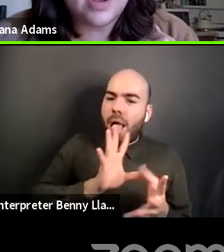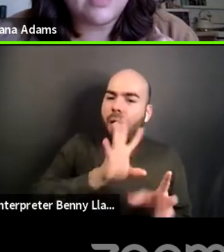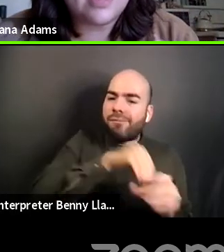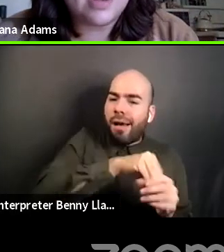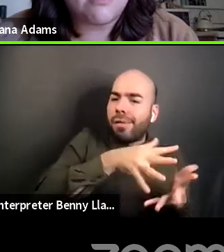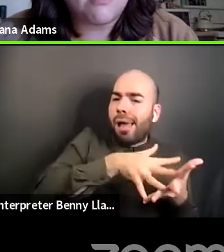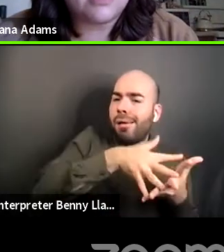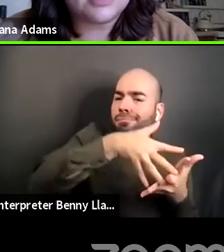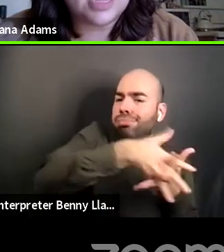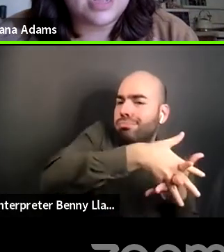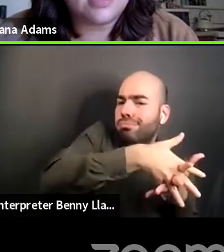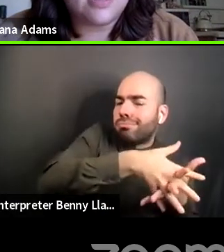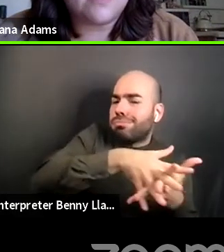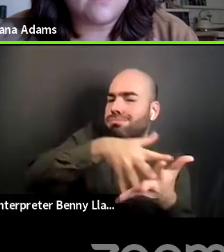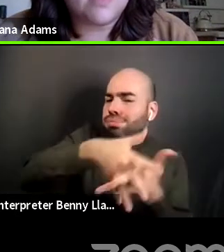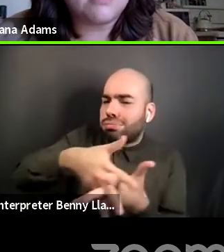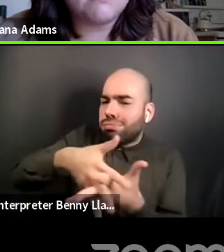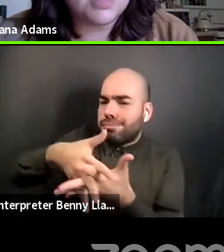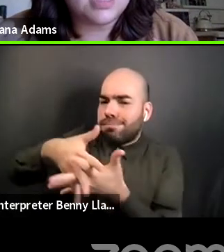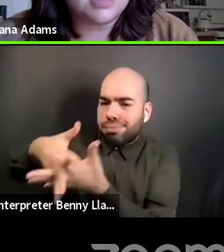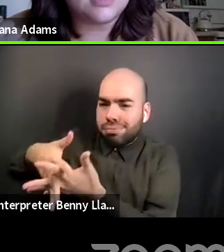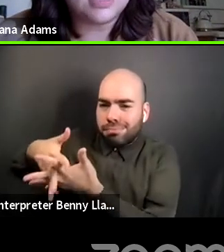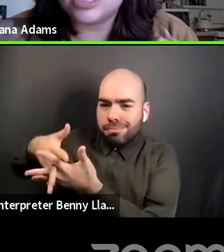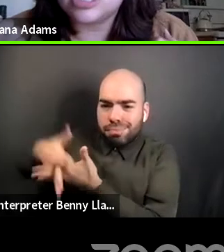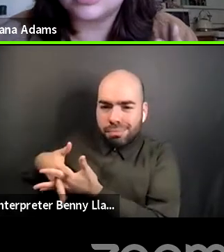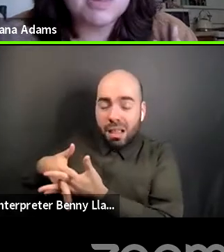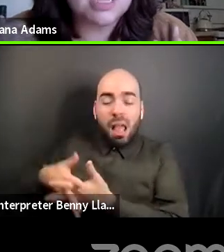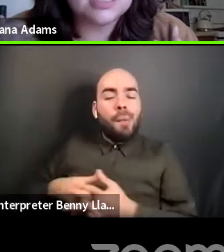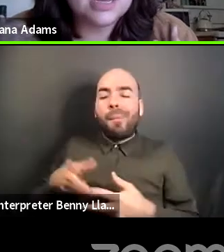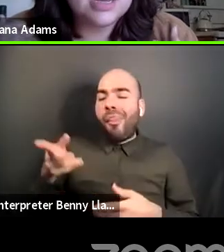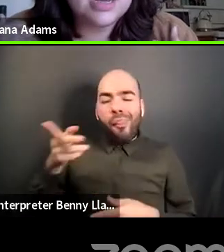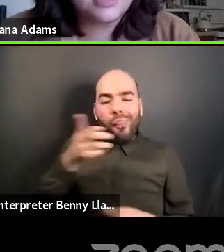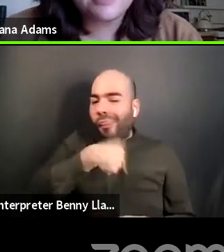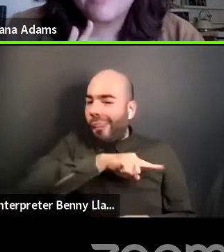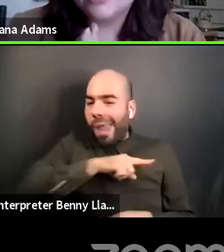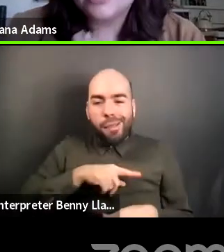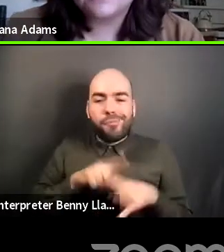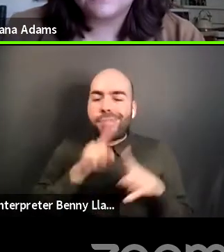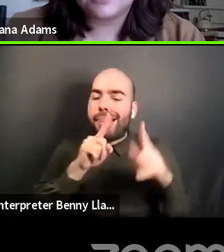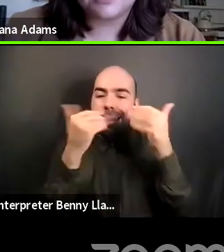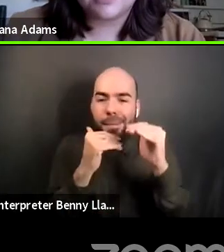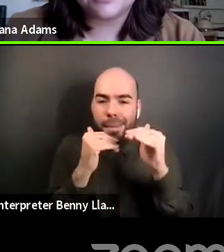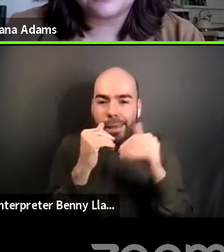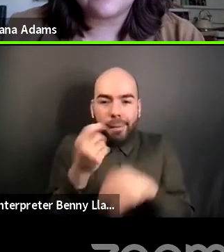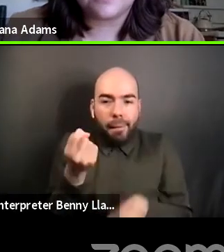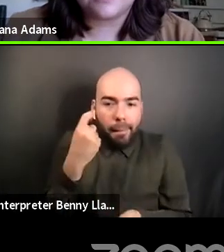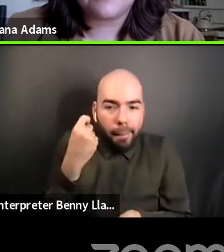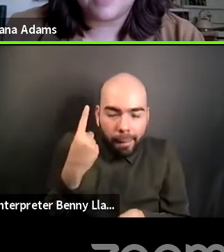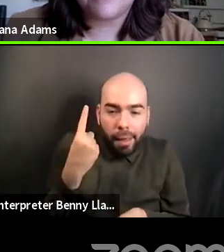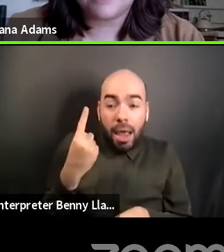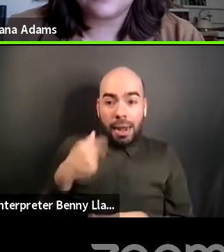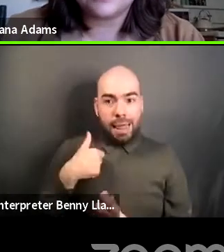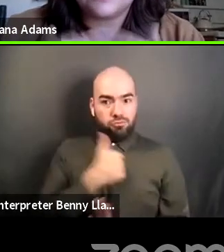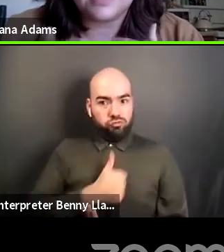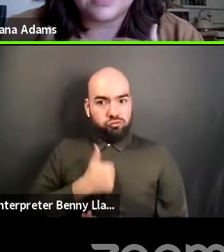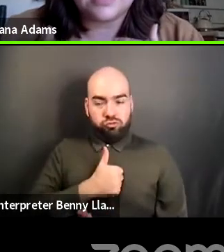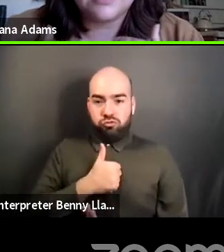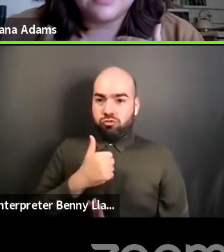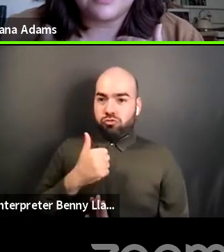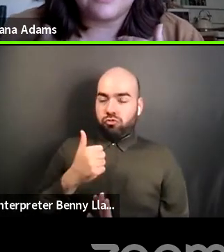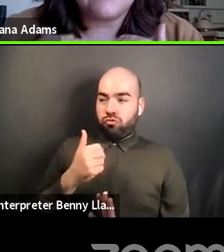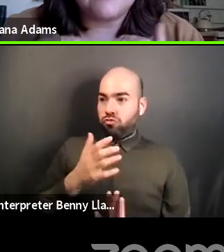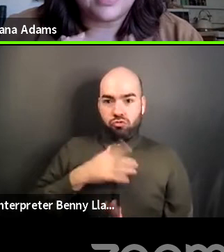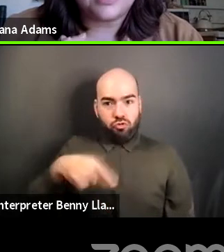this very narrow understanding of what being Indigenous means. And I apologize if anybody is offended by my use of